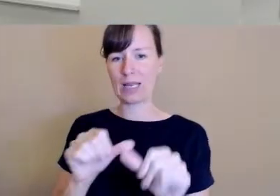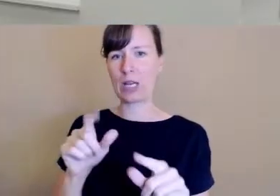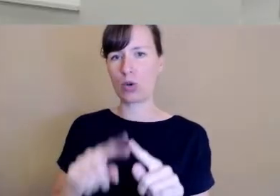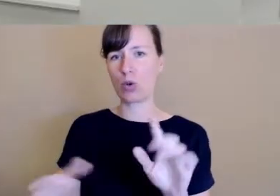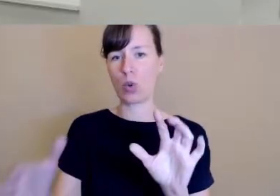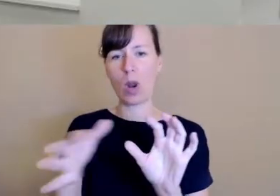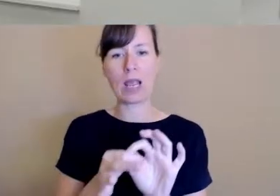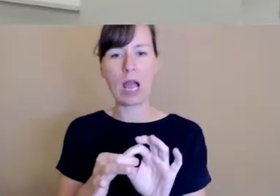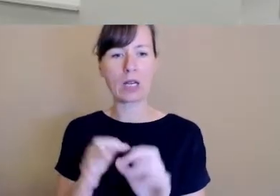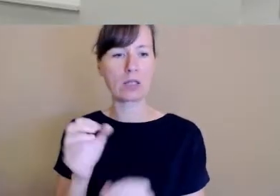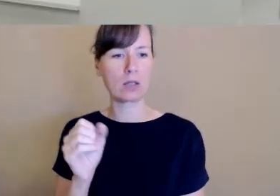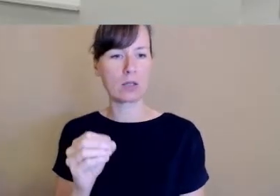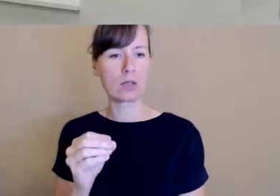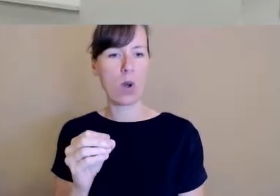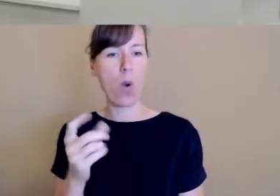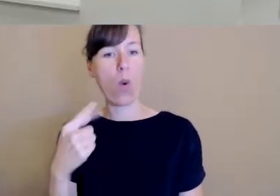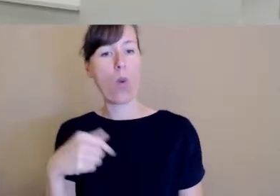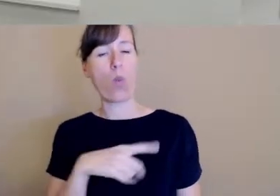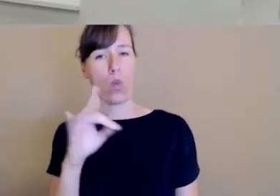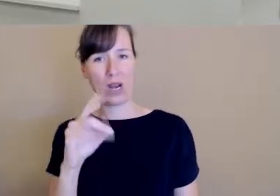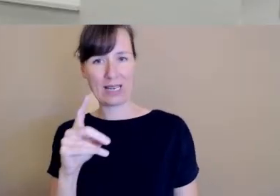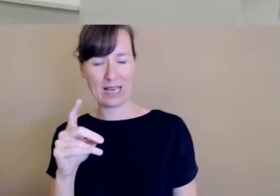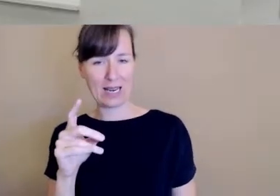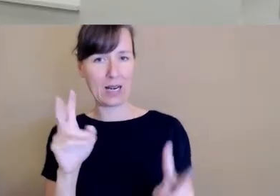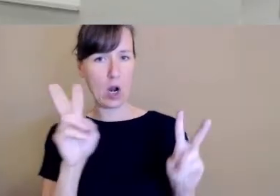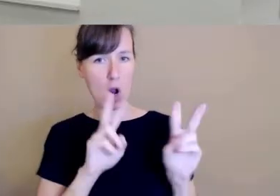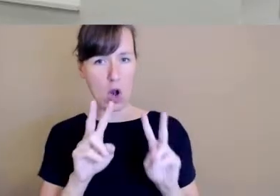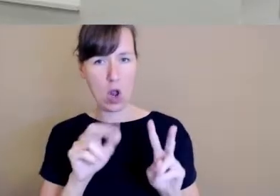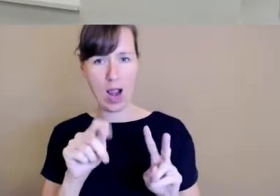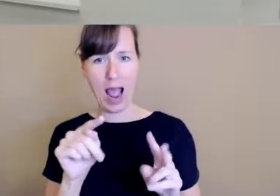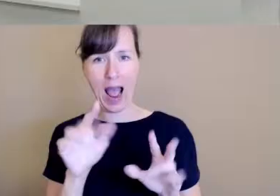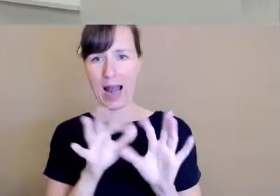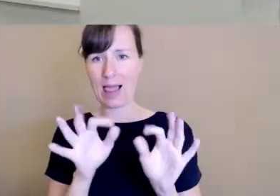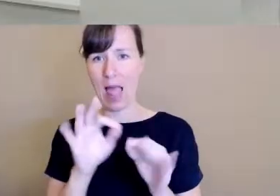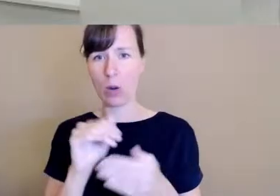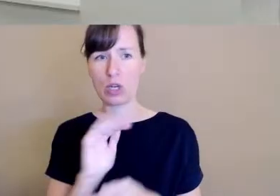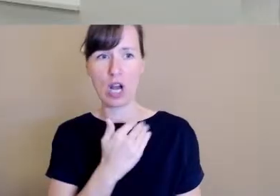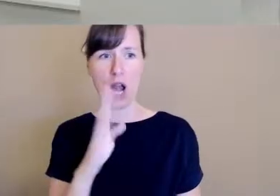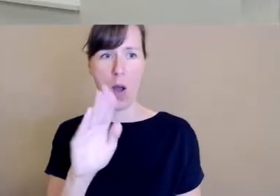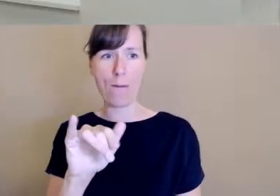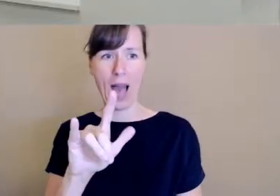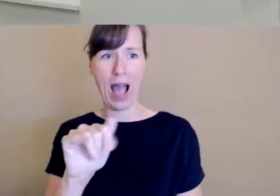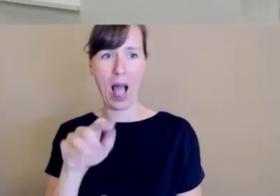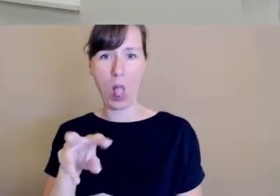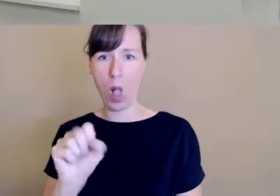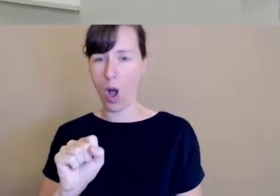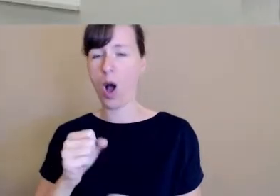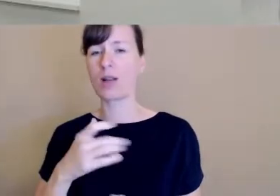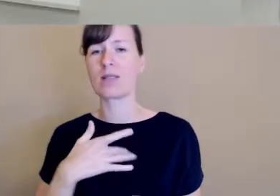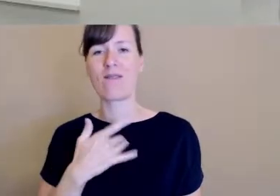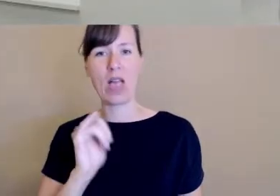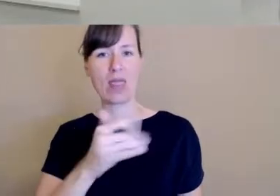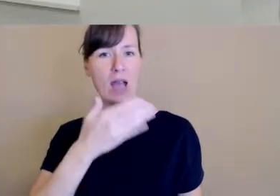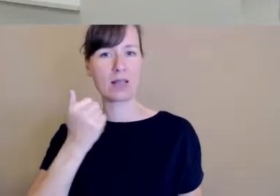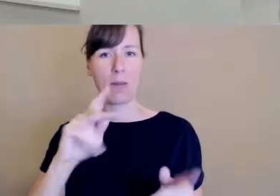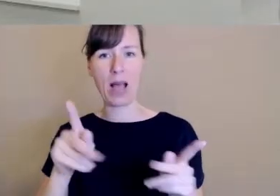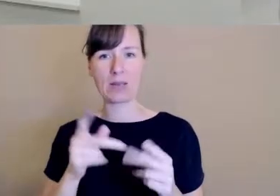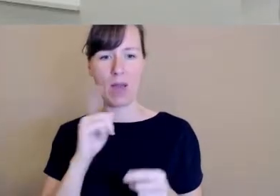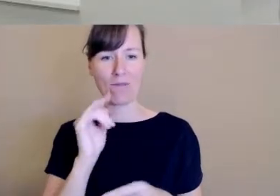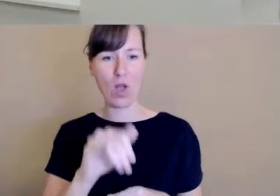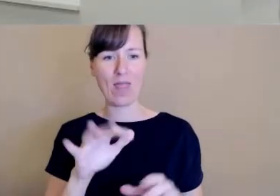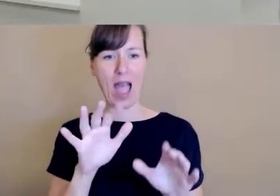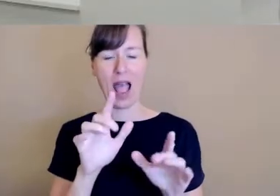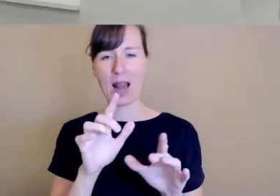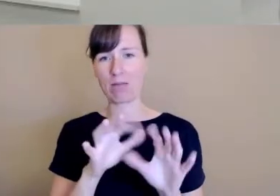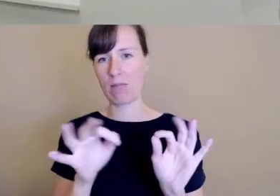language within our bylaws and really feel that that's the best place for that language to lie, because it actually, as an independent